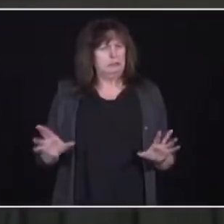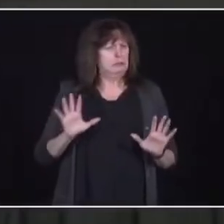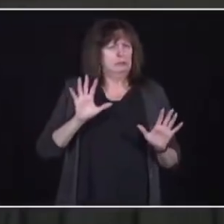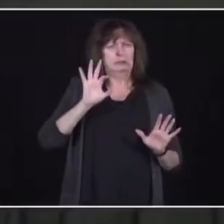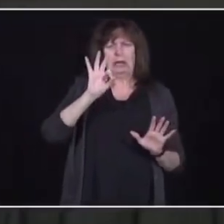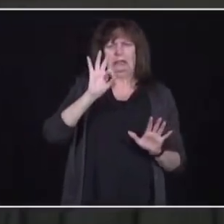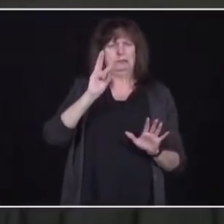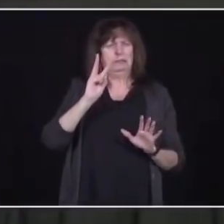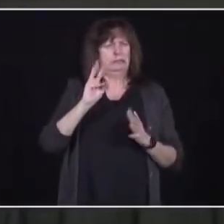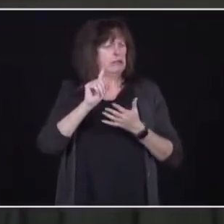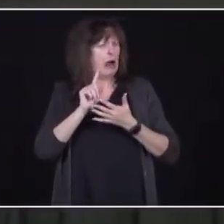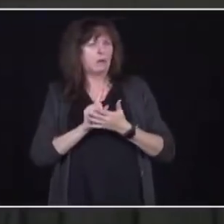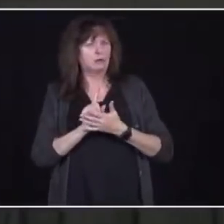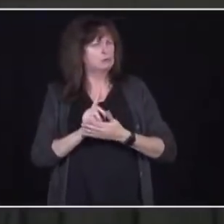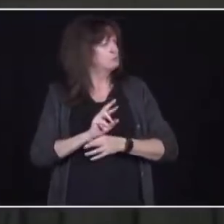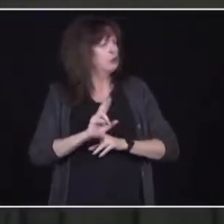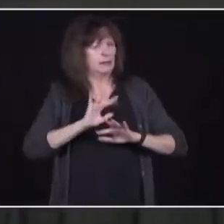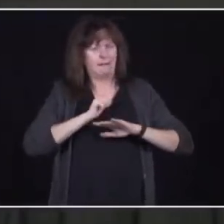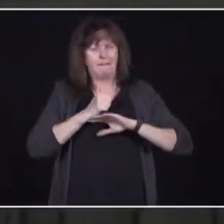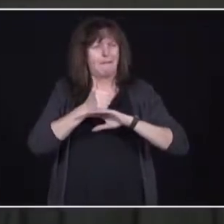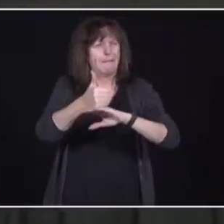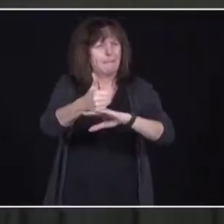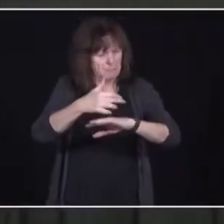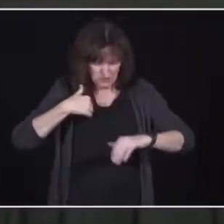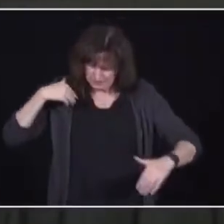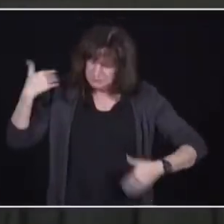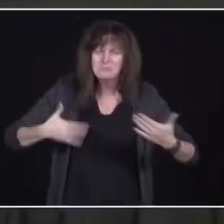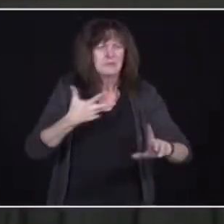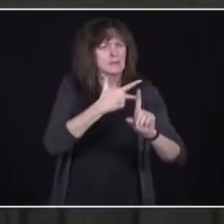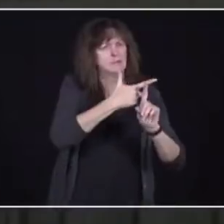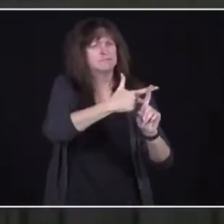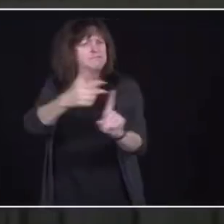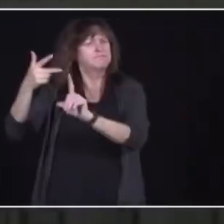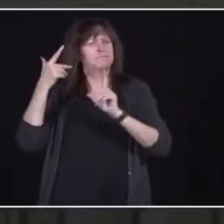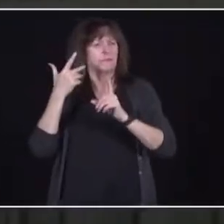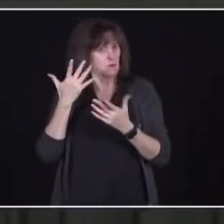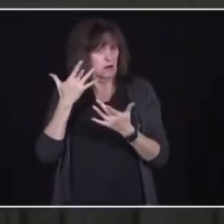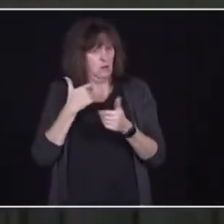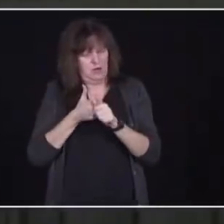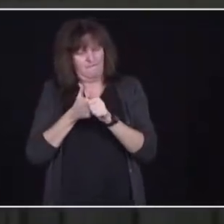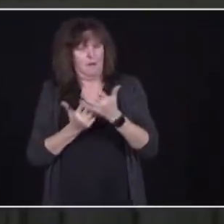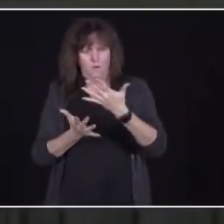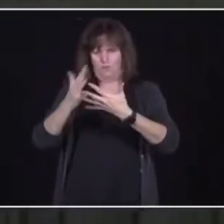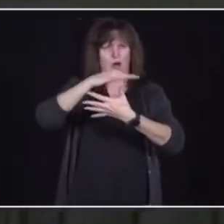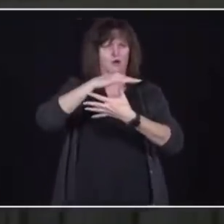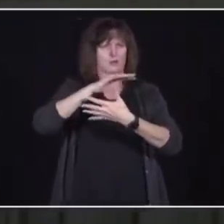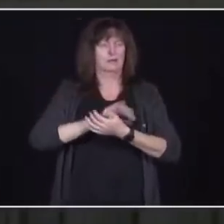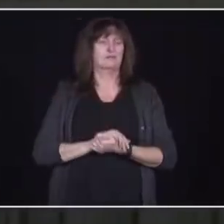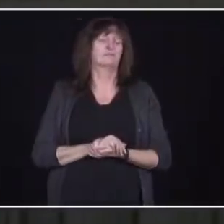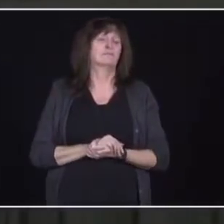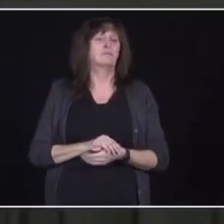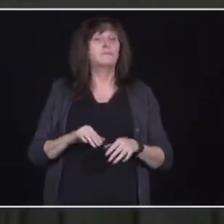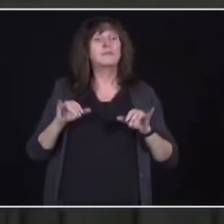those vaccines and start vaccinating people with them based on those three additional priorities. We want to turn that machine on and just warm it up